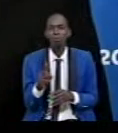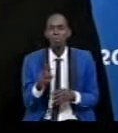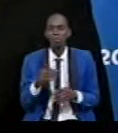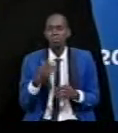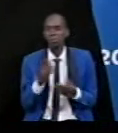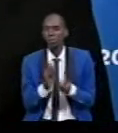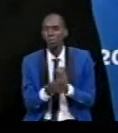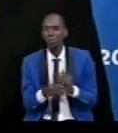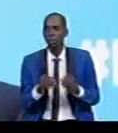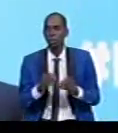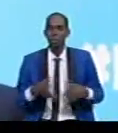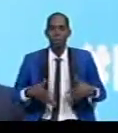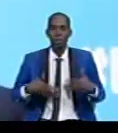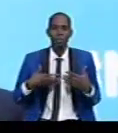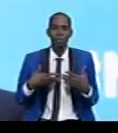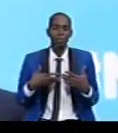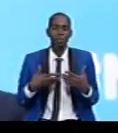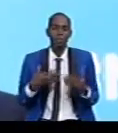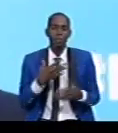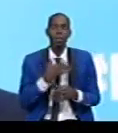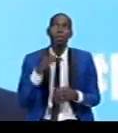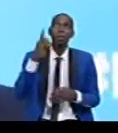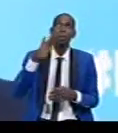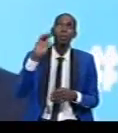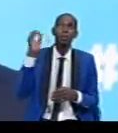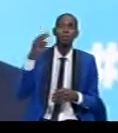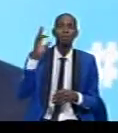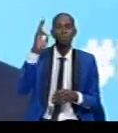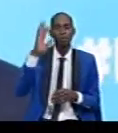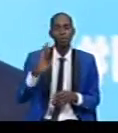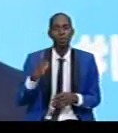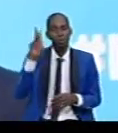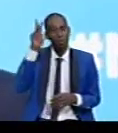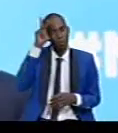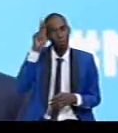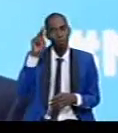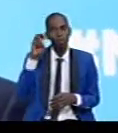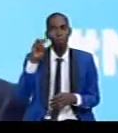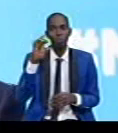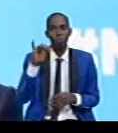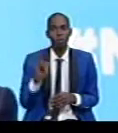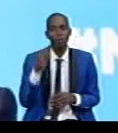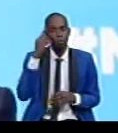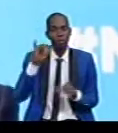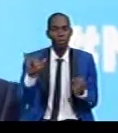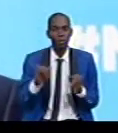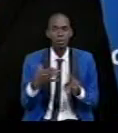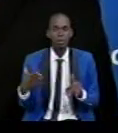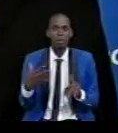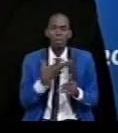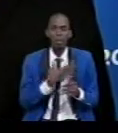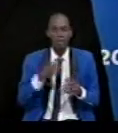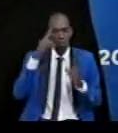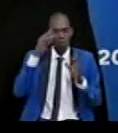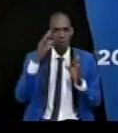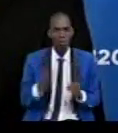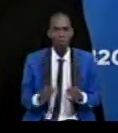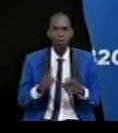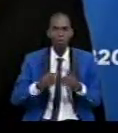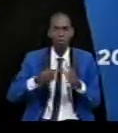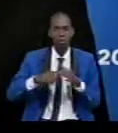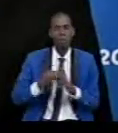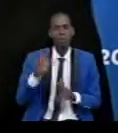for revival across the world. And by God's grace, Dr. Kumi felt this same thing upon his heart, and he chose to start the